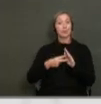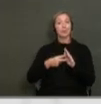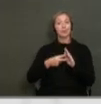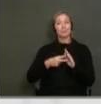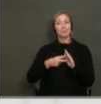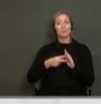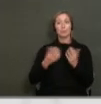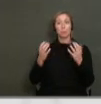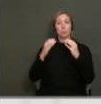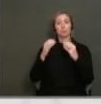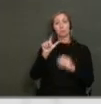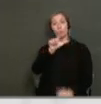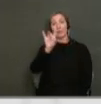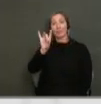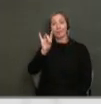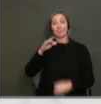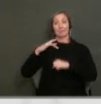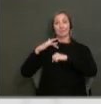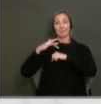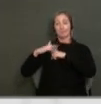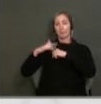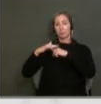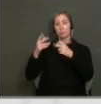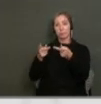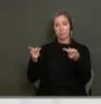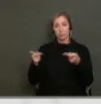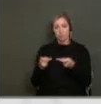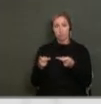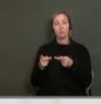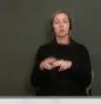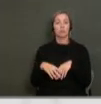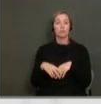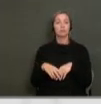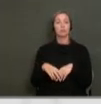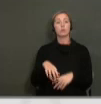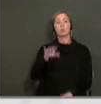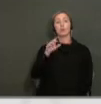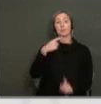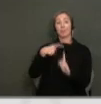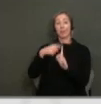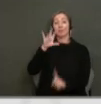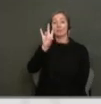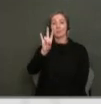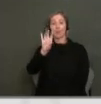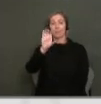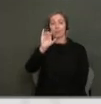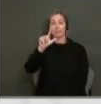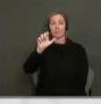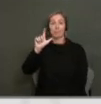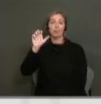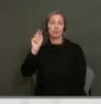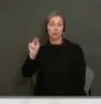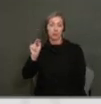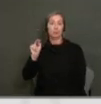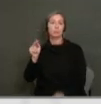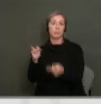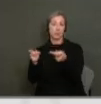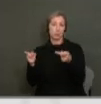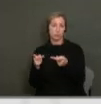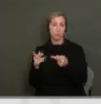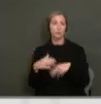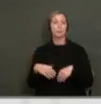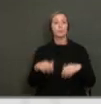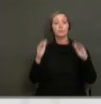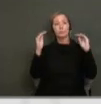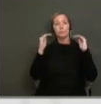we open that new police station and 7 civilian positions. We also have funds in the budget